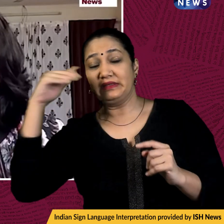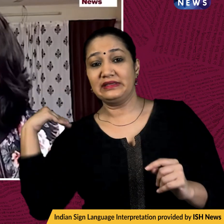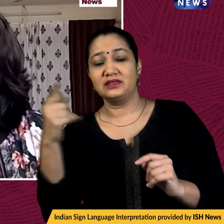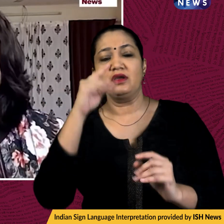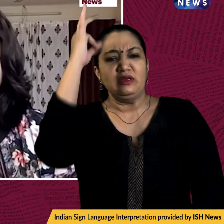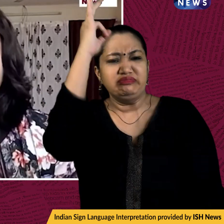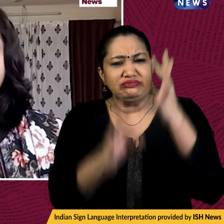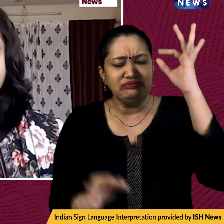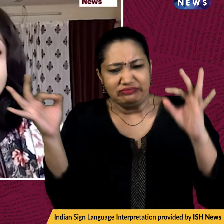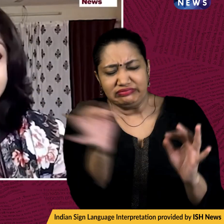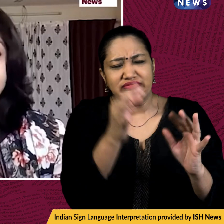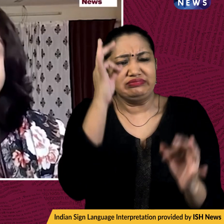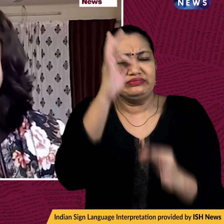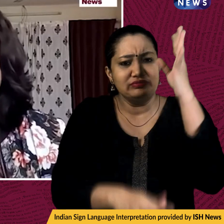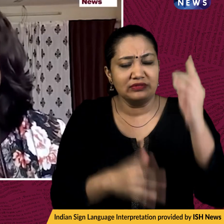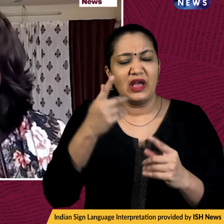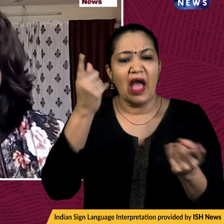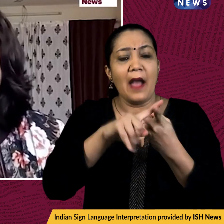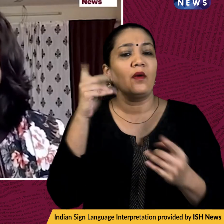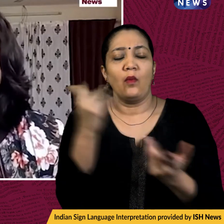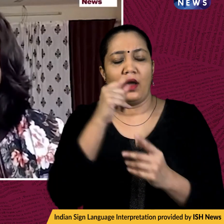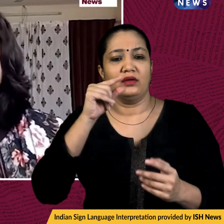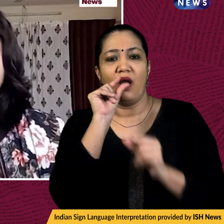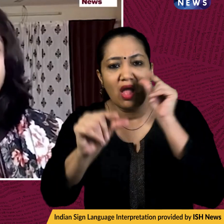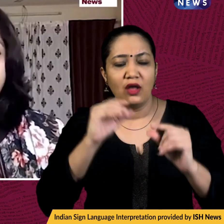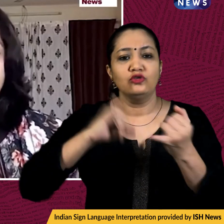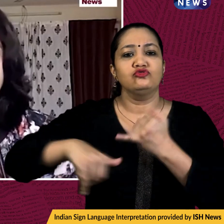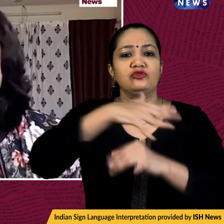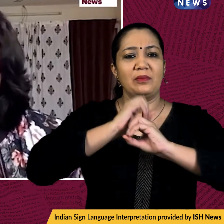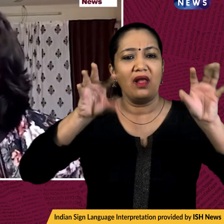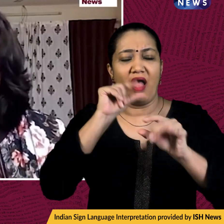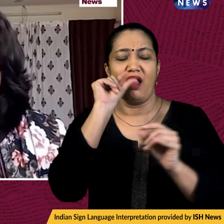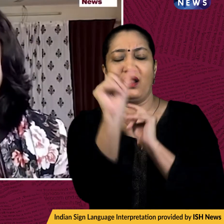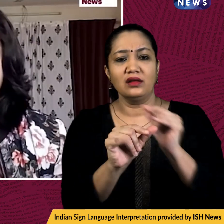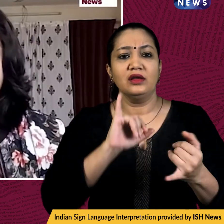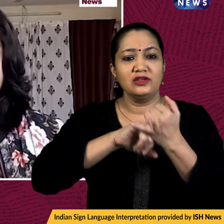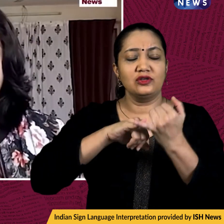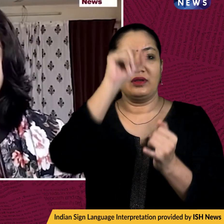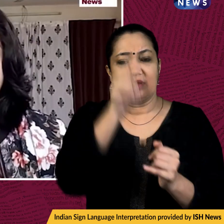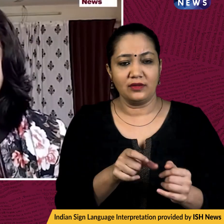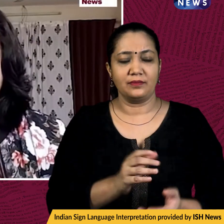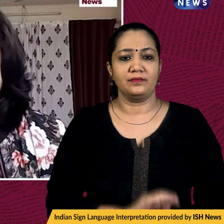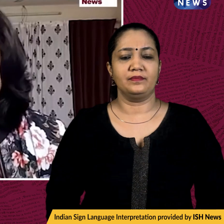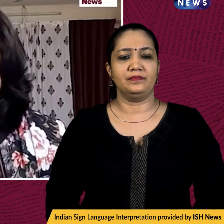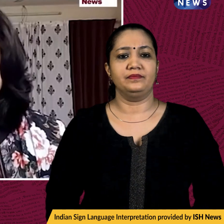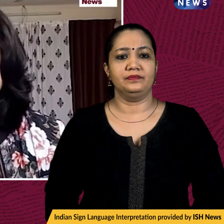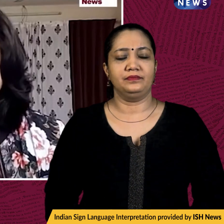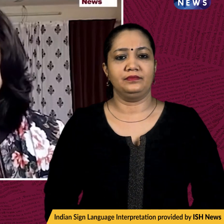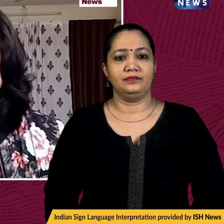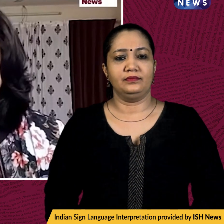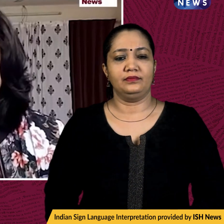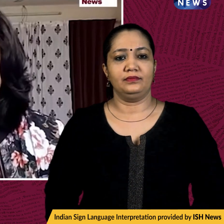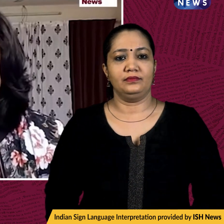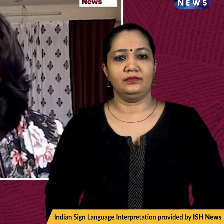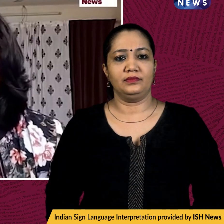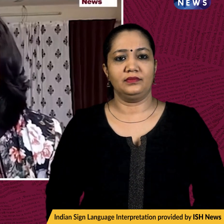and his sister over an alleged inflammatory social media post by his nephew.